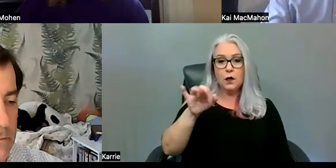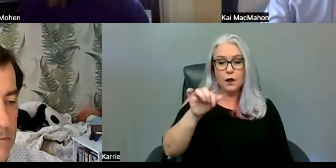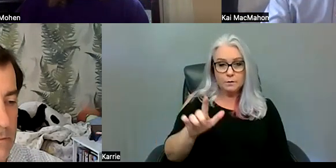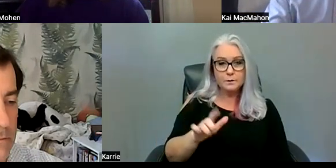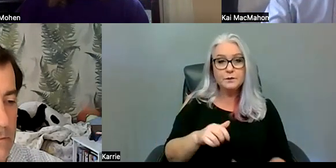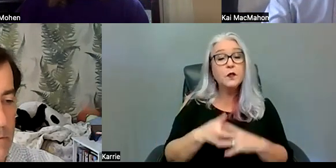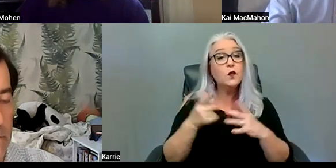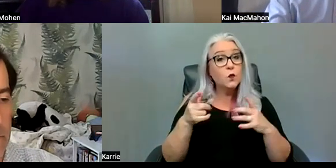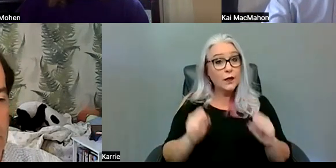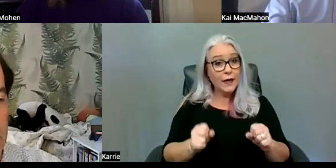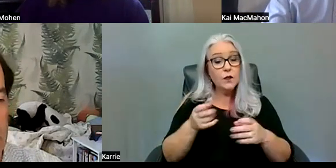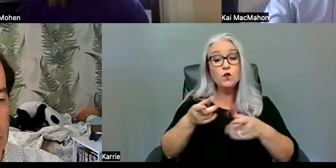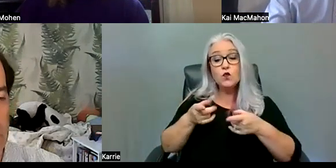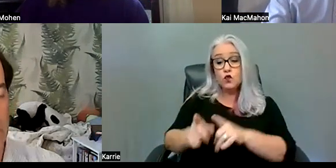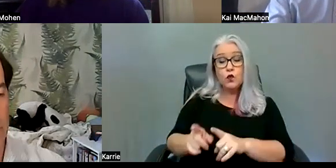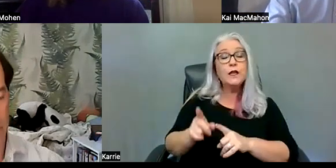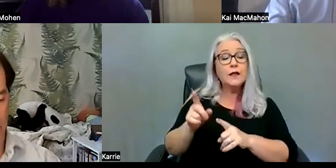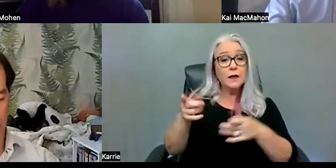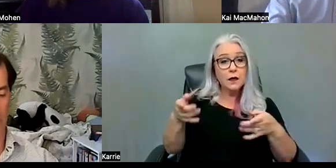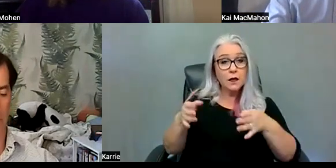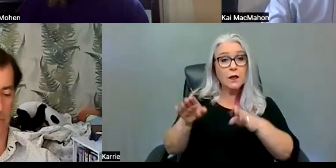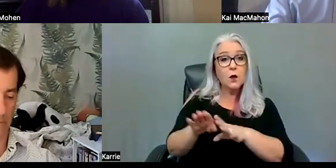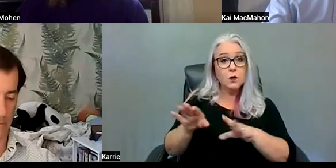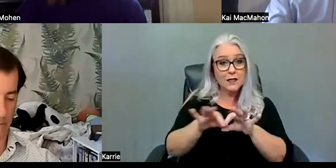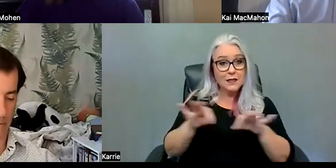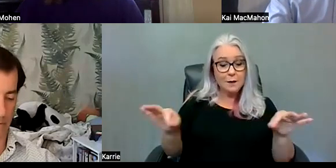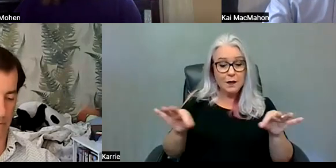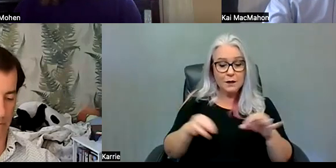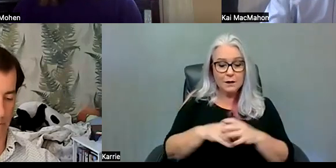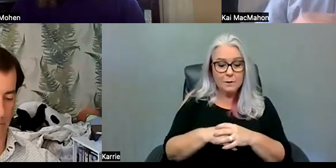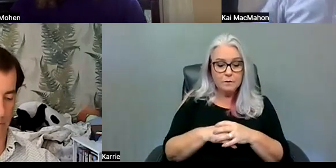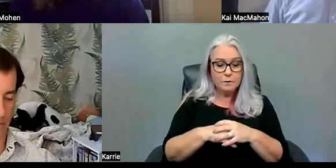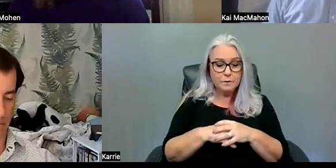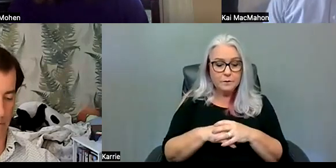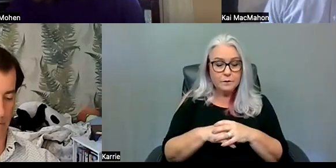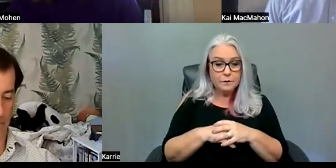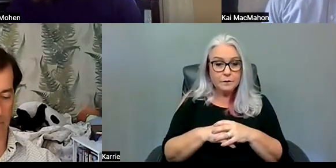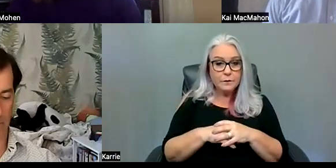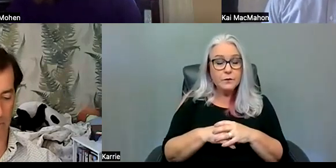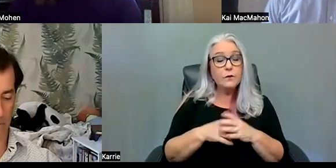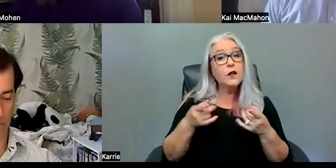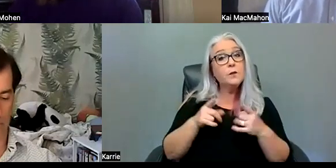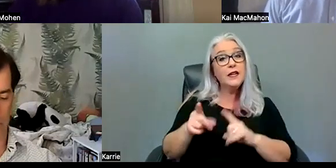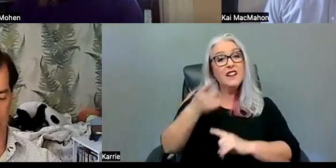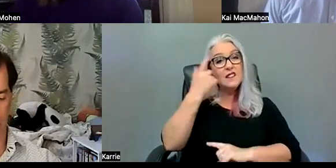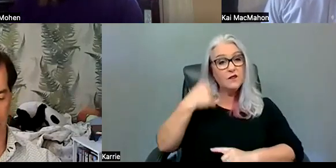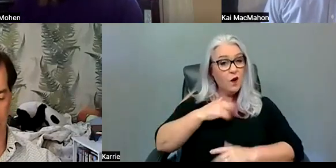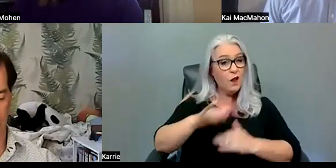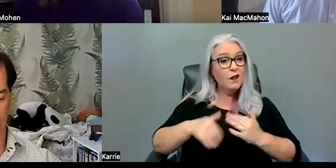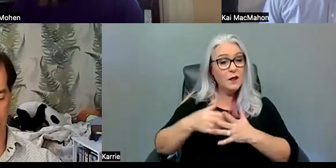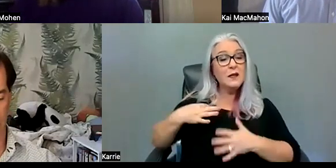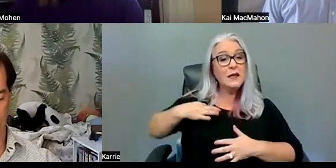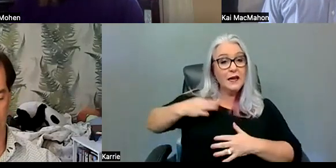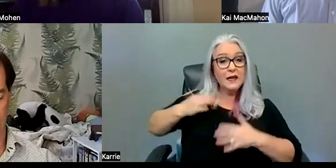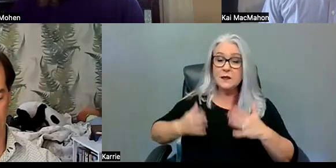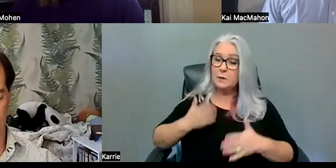closing statements. Closing statements are 1 minute. Due to the number of candidates and the length of this forum, we may not be able to accommodate every question,